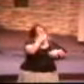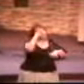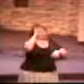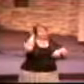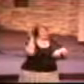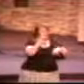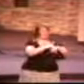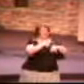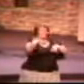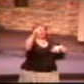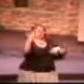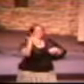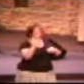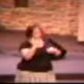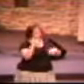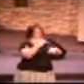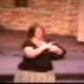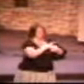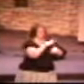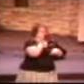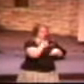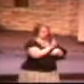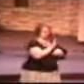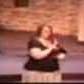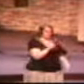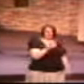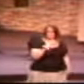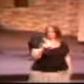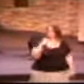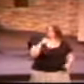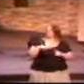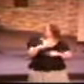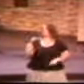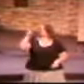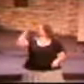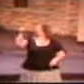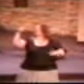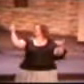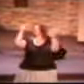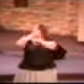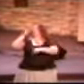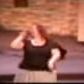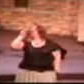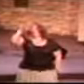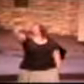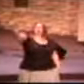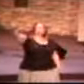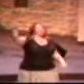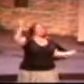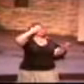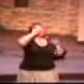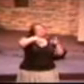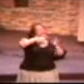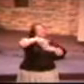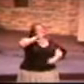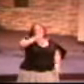will be yours and then Simba says what about that dark place over there the shadow lands